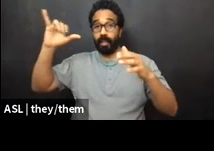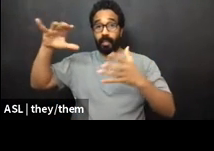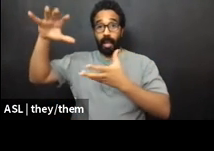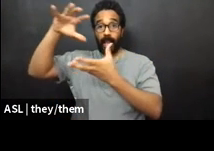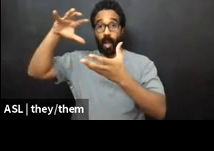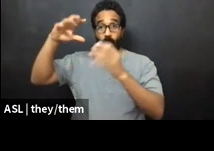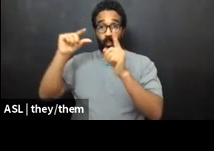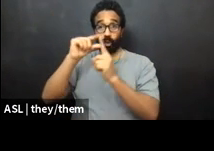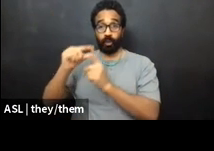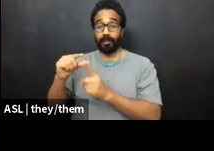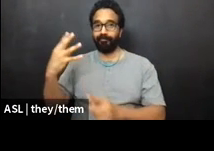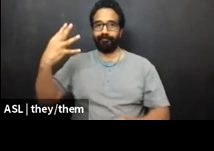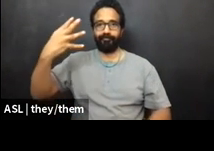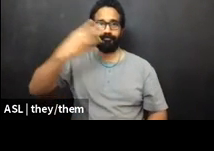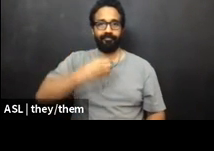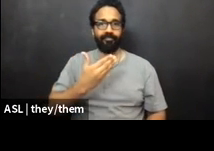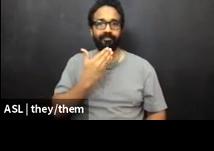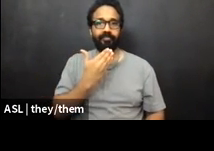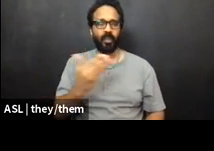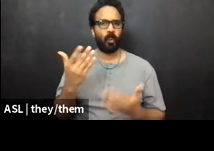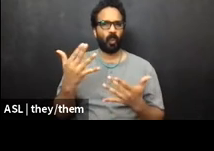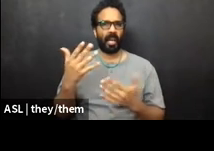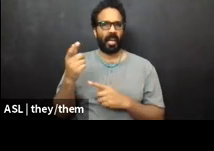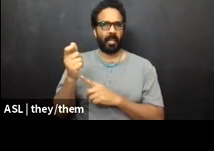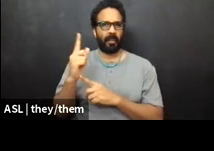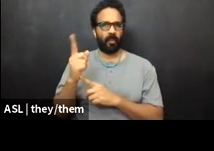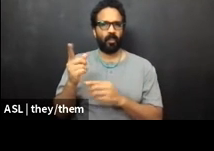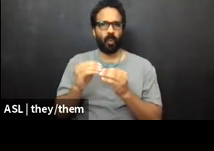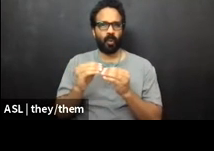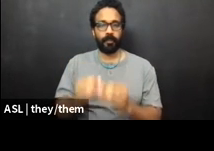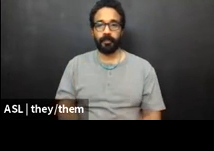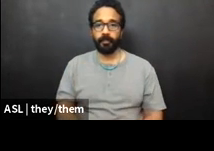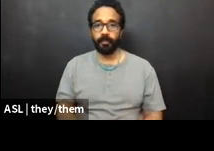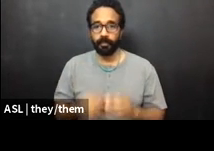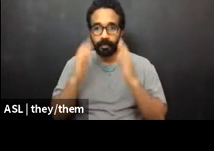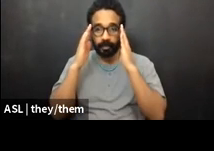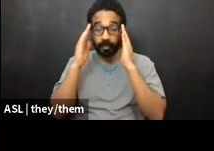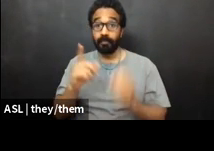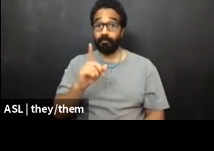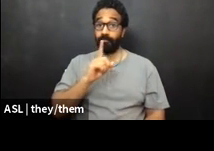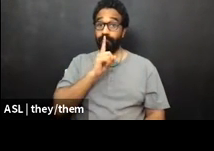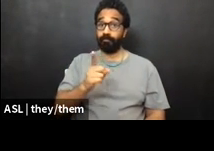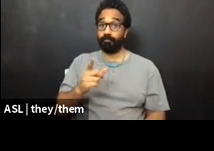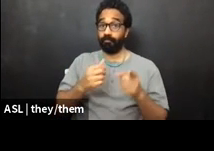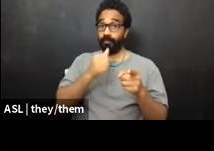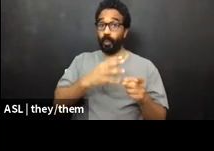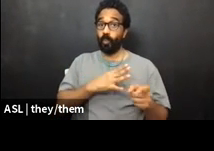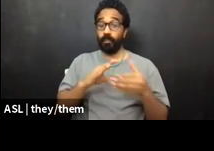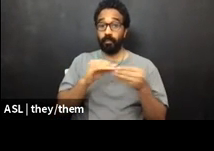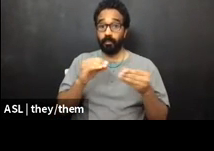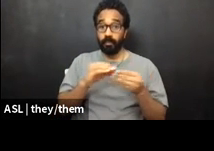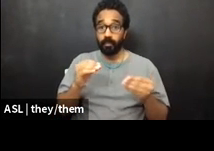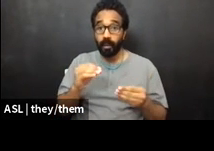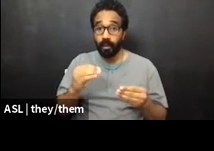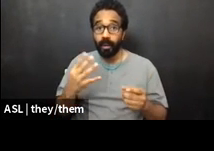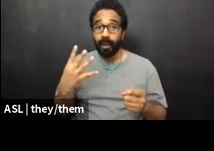good. Awesome. And actually, what I kind of wanted to do in this slide is, oh,